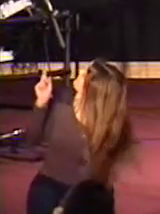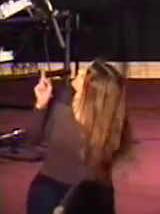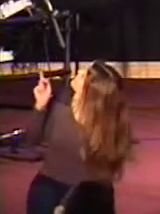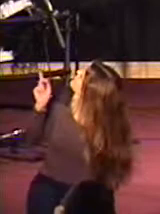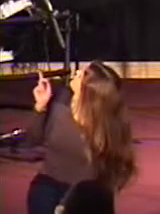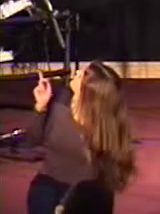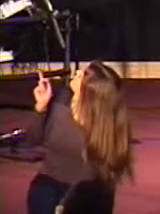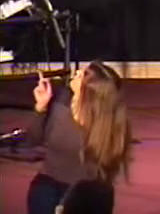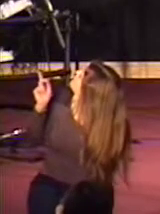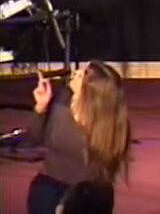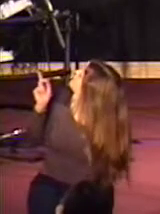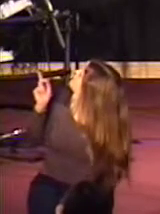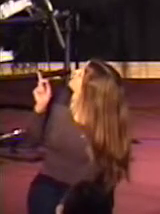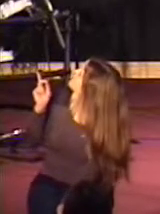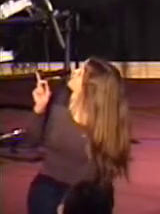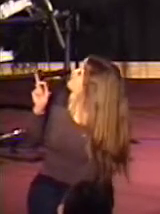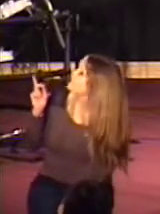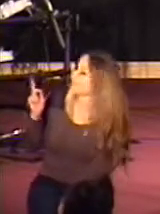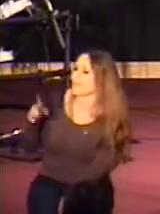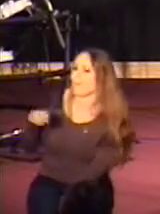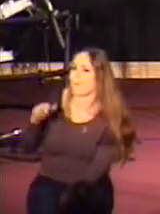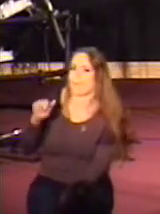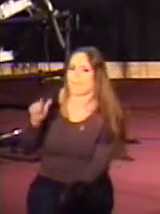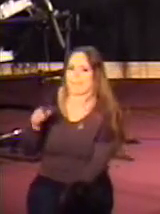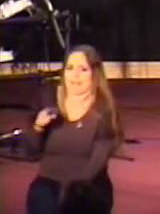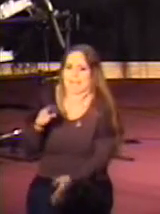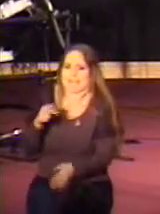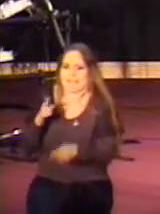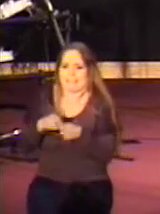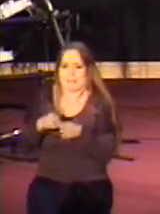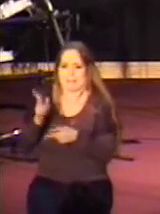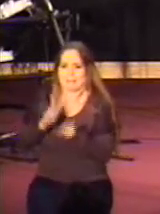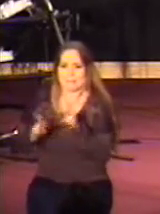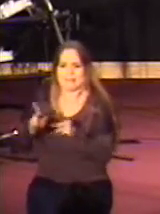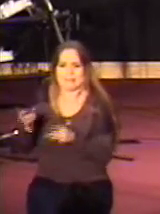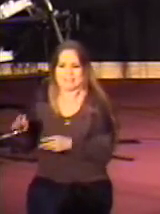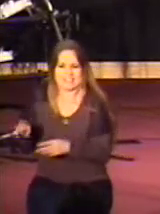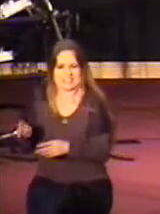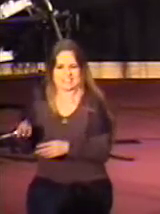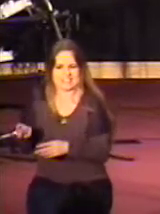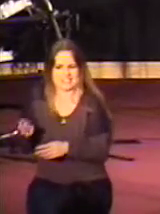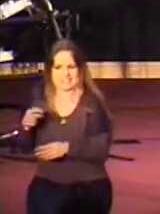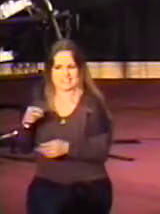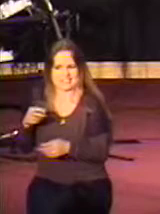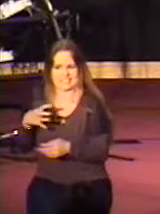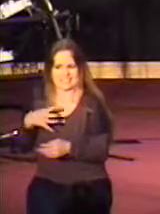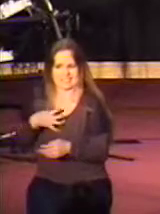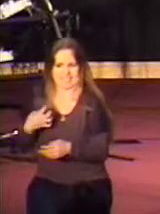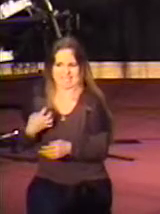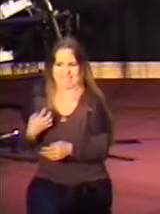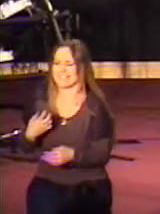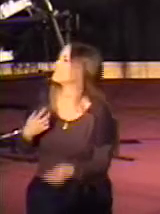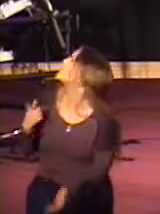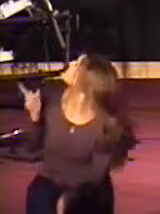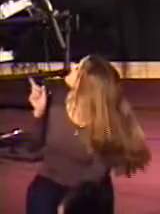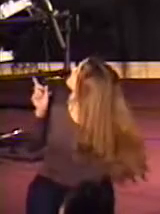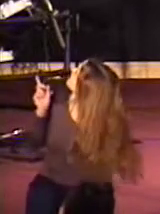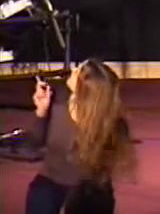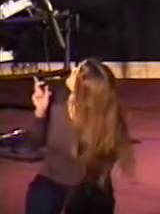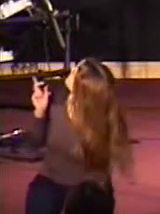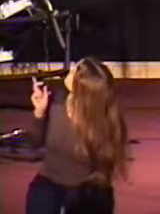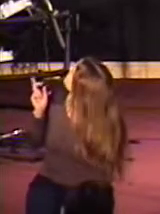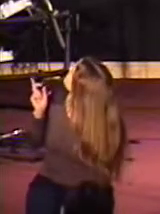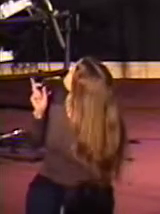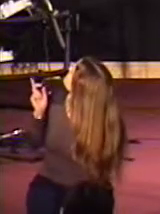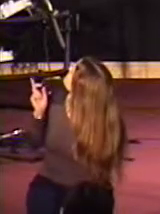meanie pants. You know what I mean? Paul calling people a dog, that's kind of messed up. Yeah, one person got it. They laughed. It's okay. He says, watch out for